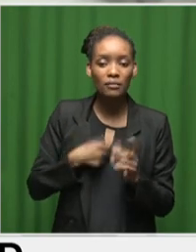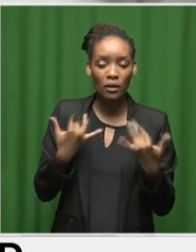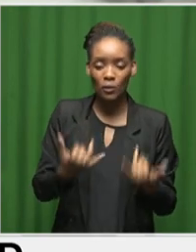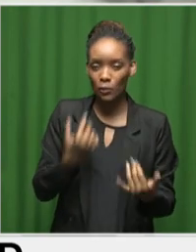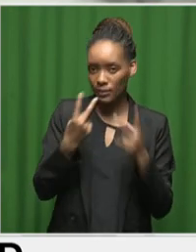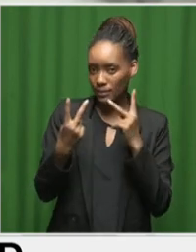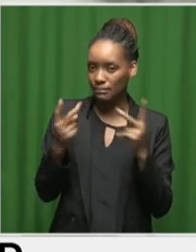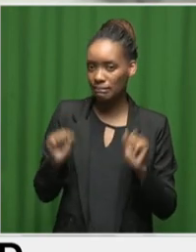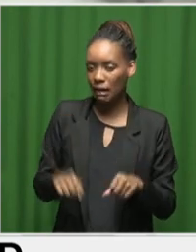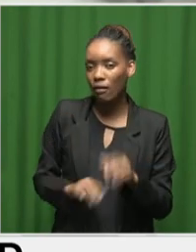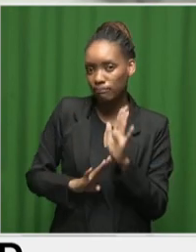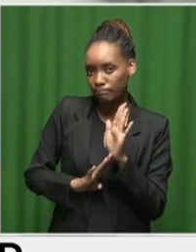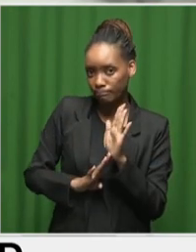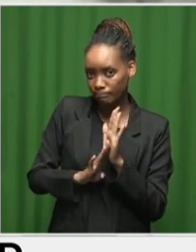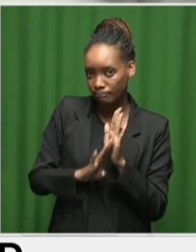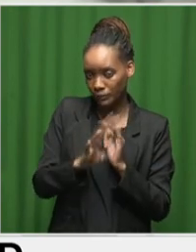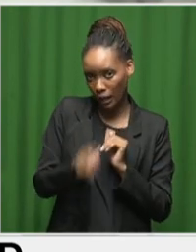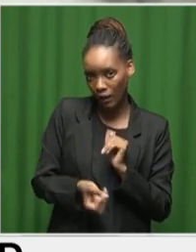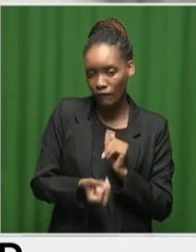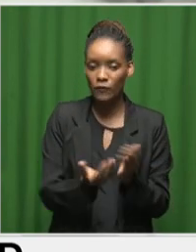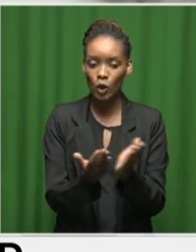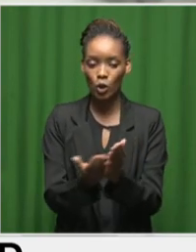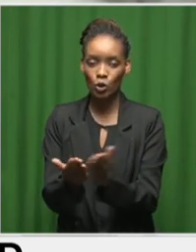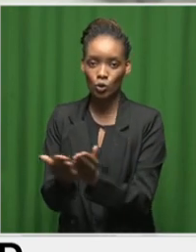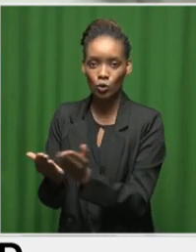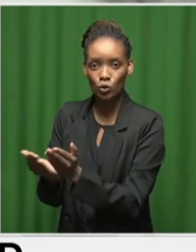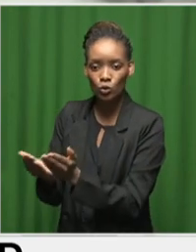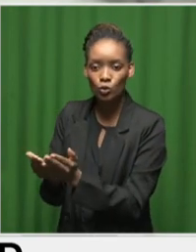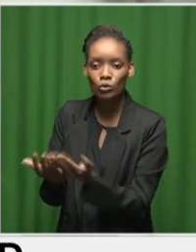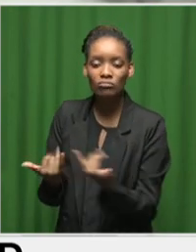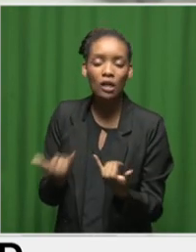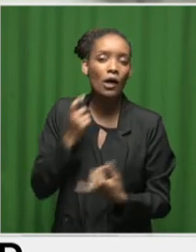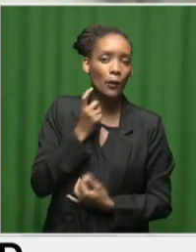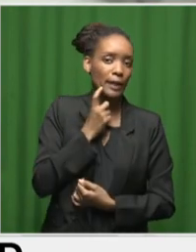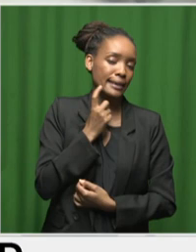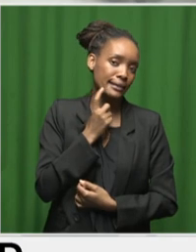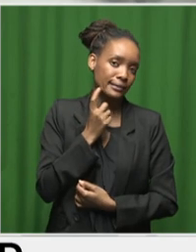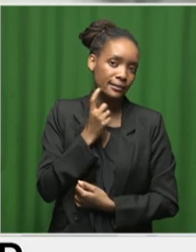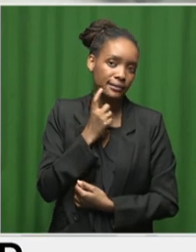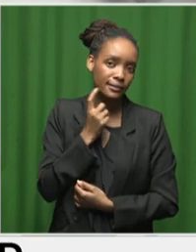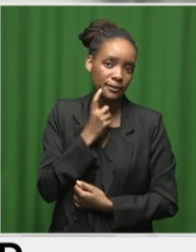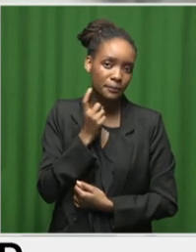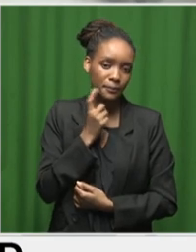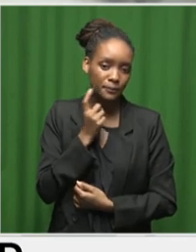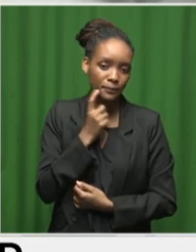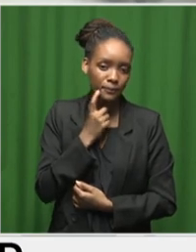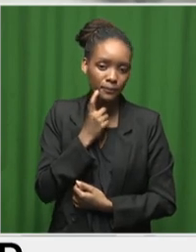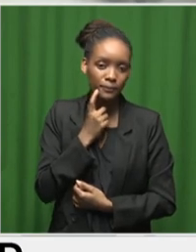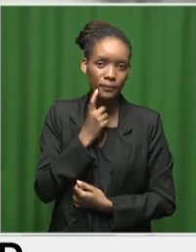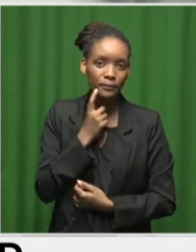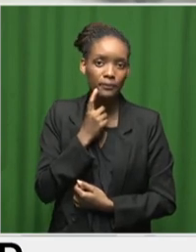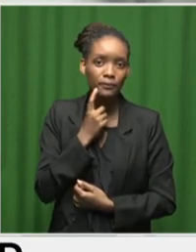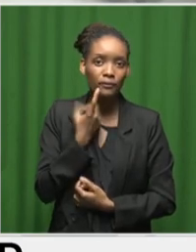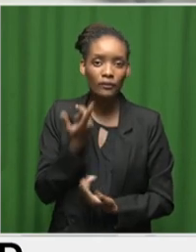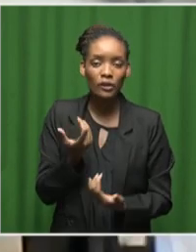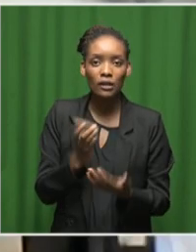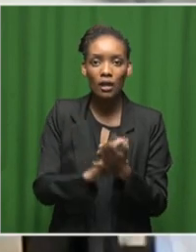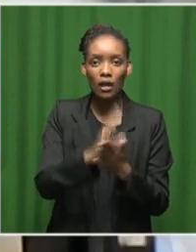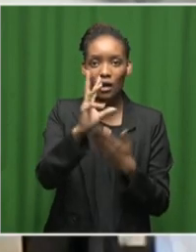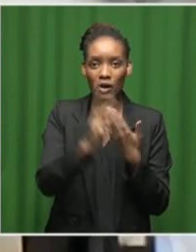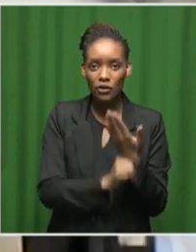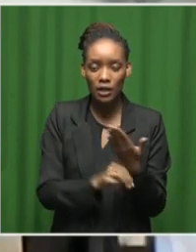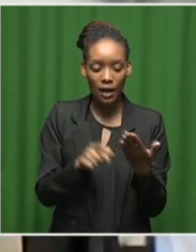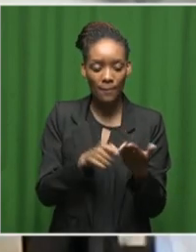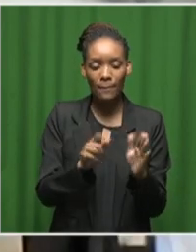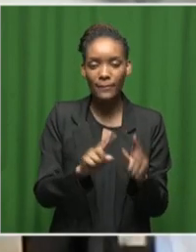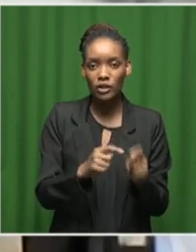benefits. Schools are finding it easier to have the books from a curriculum converted into